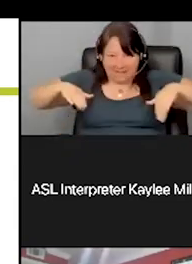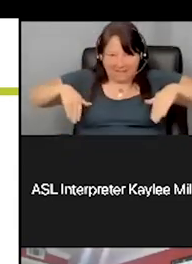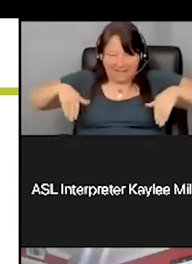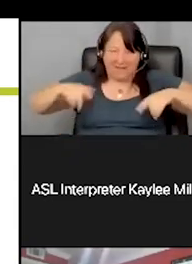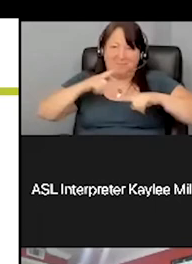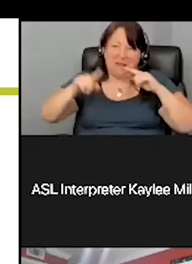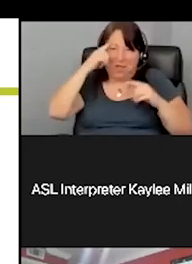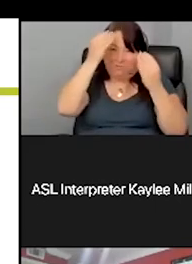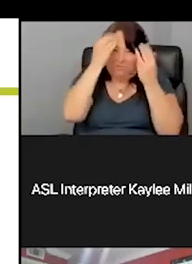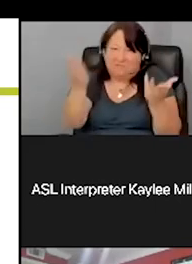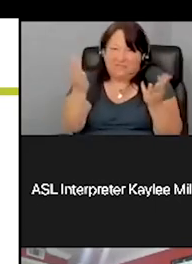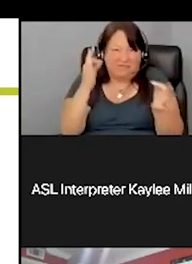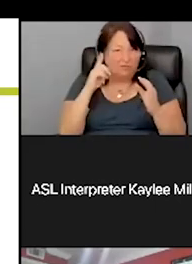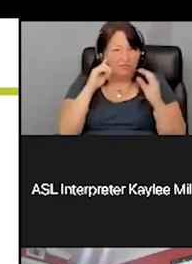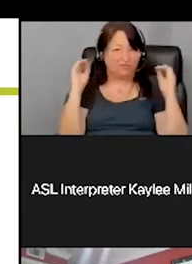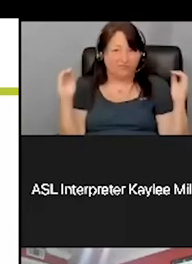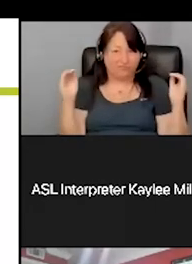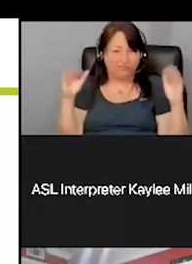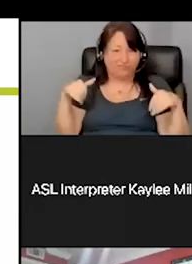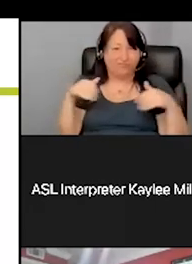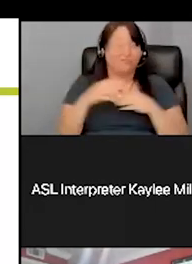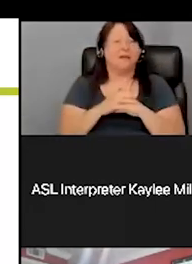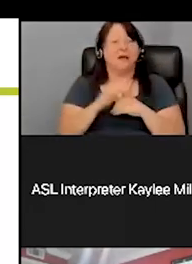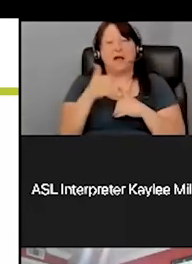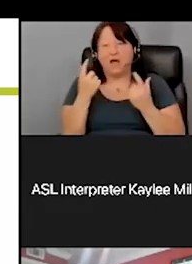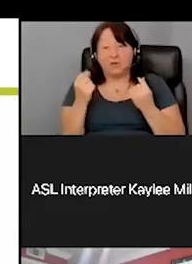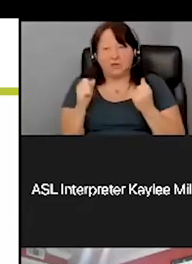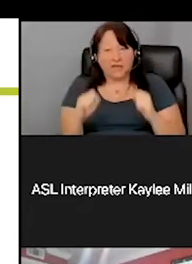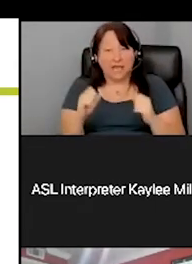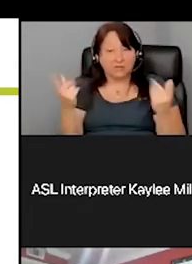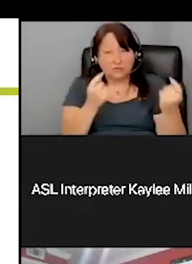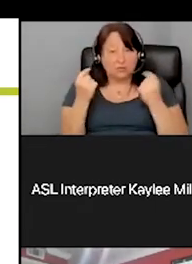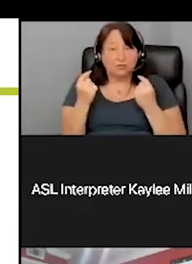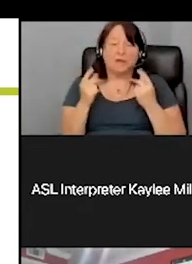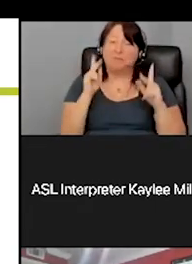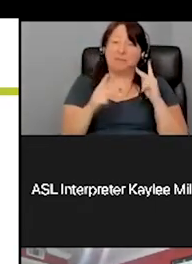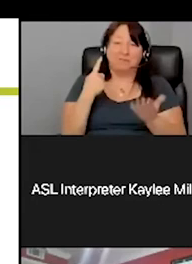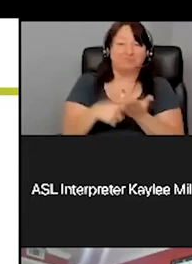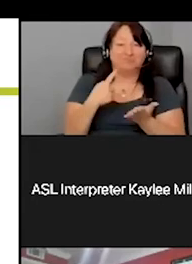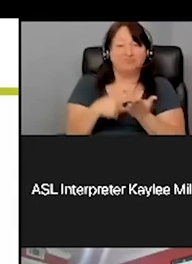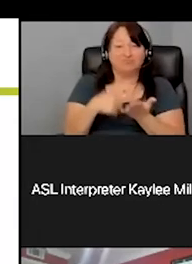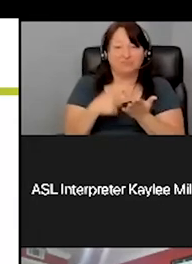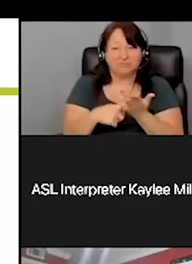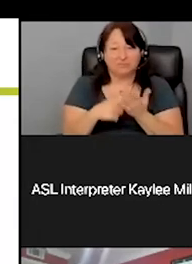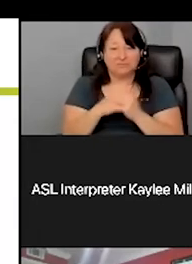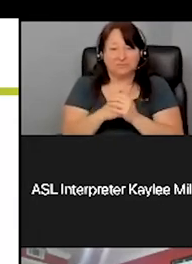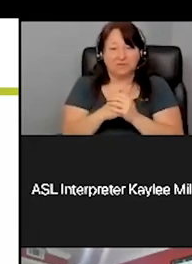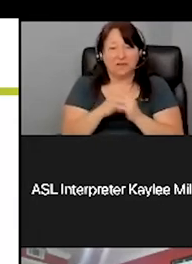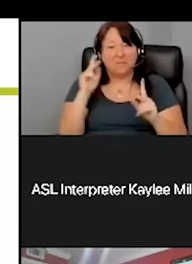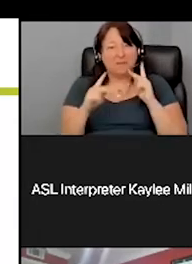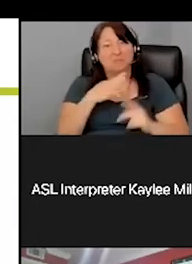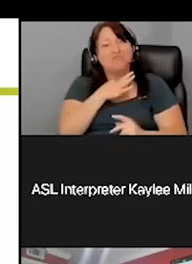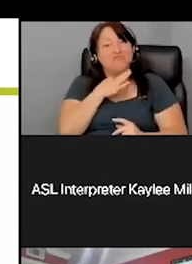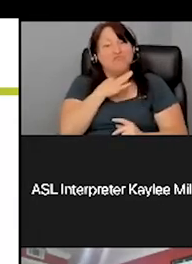guys know in case you haven't heard about it. Other things we can do and people have talked about is, you know, people are wondering, hey, should